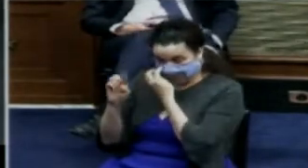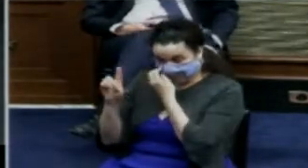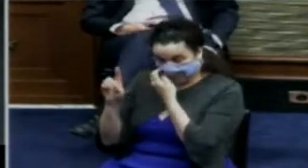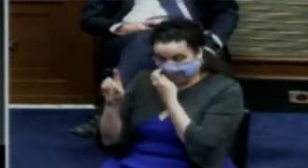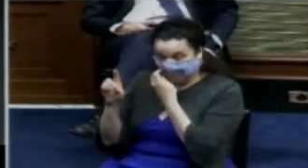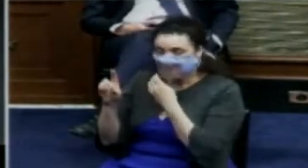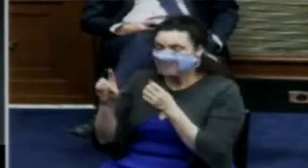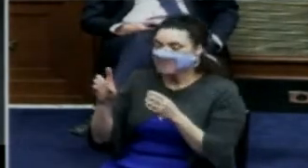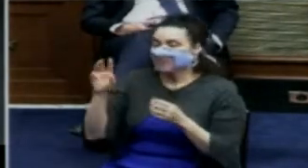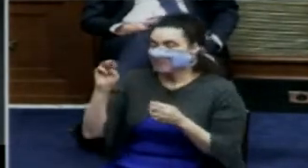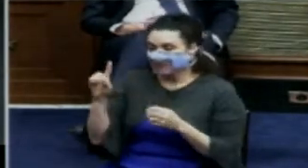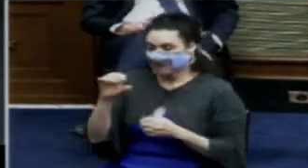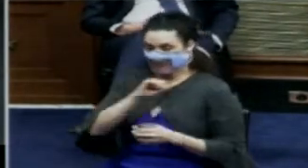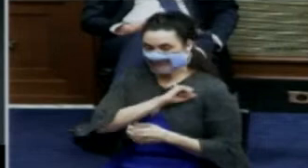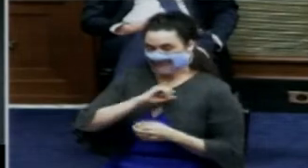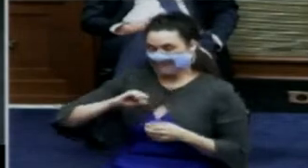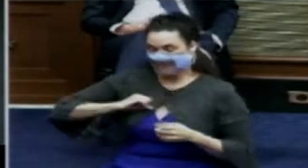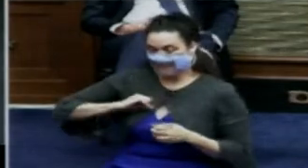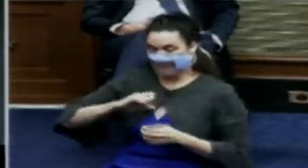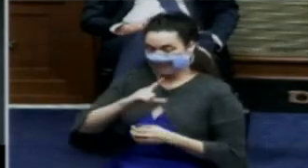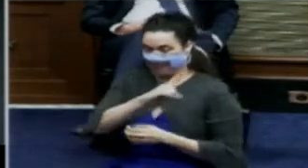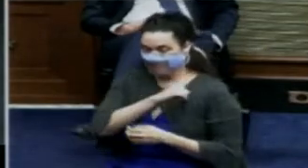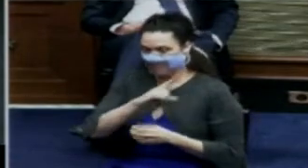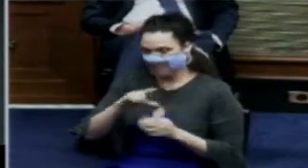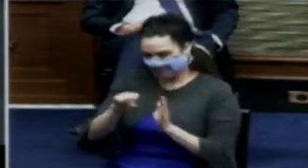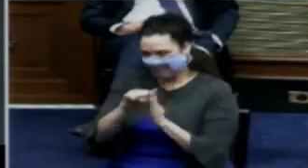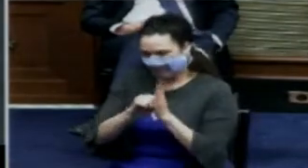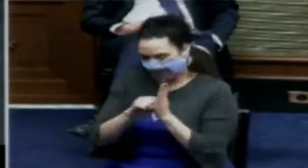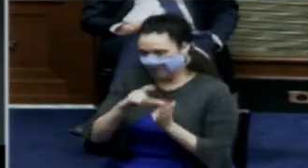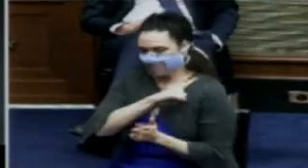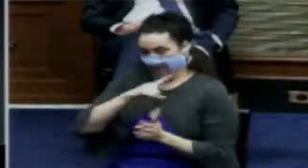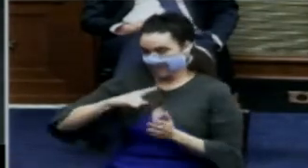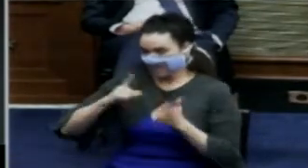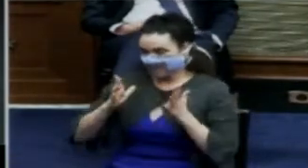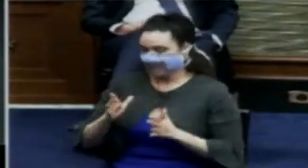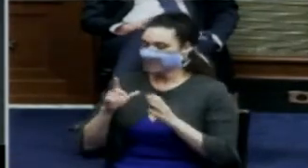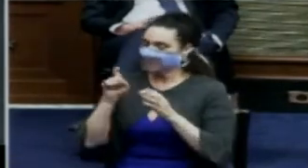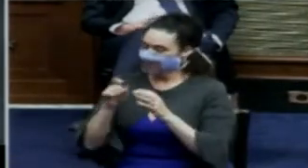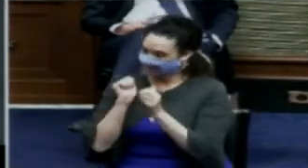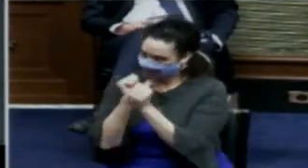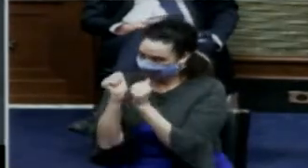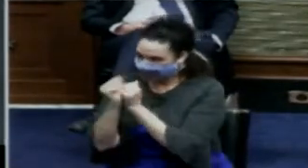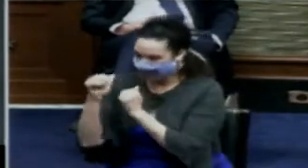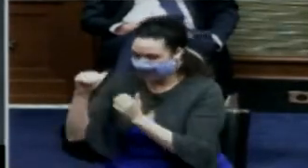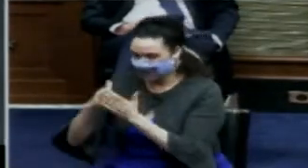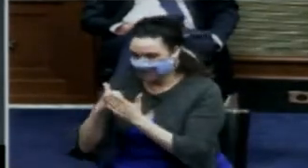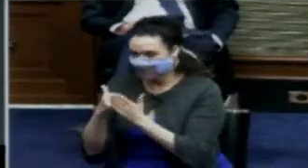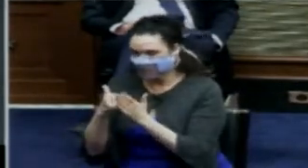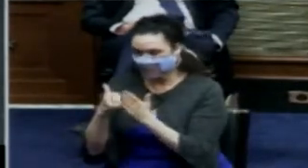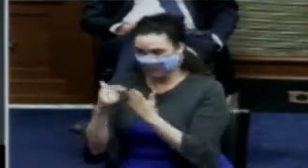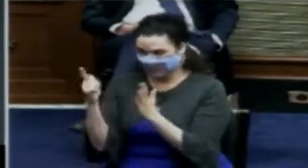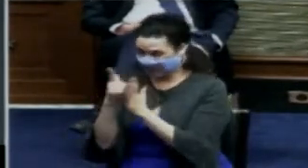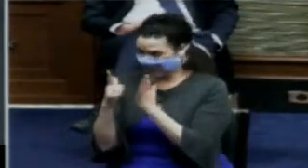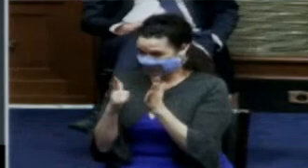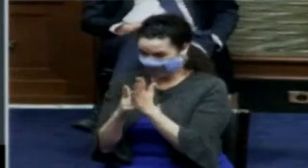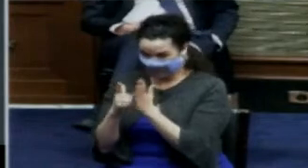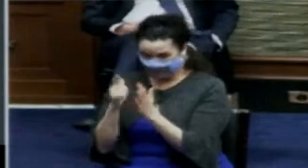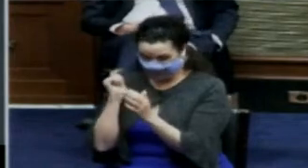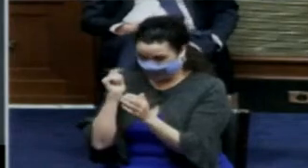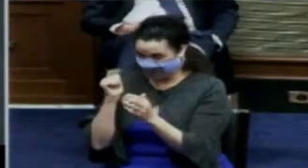state legislature would have to pass new legislation ceding the land to a proposed 51st